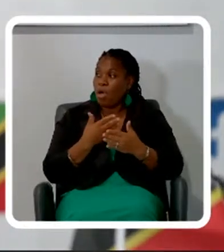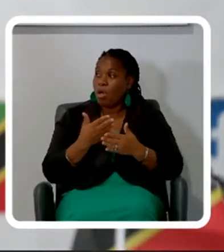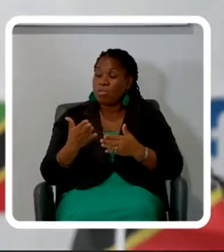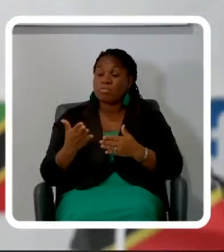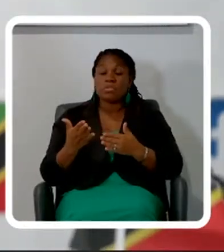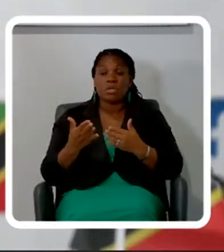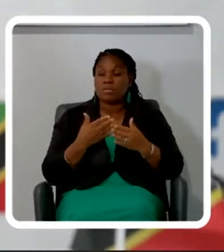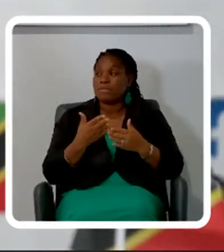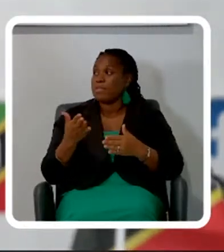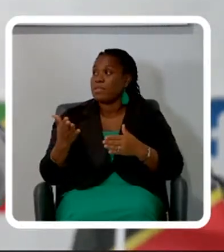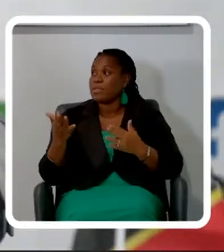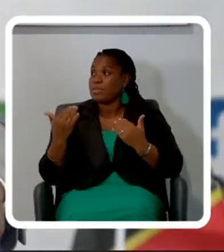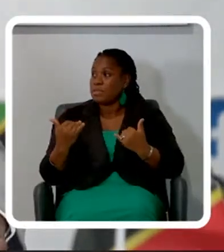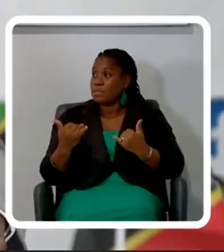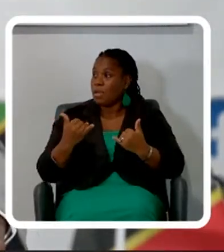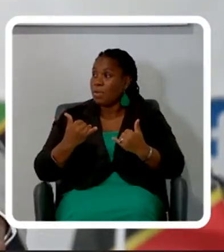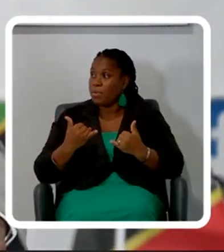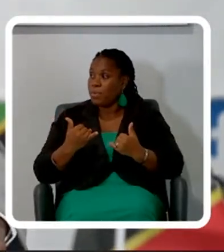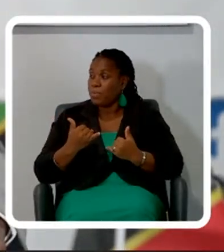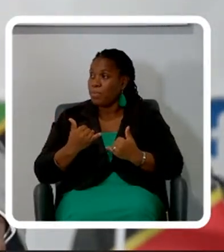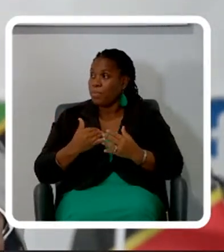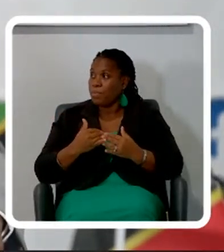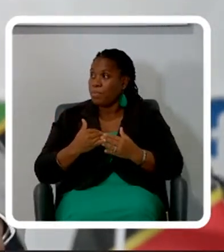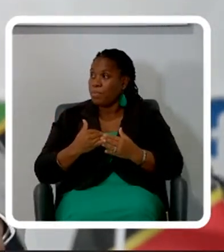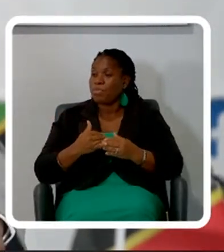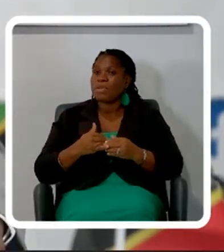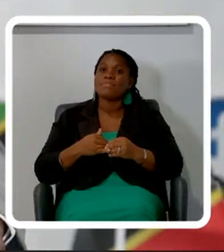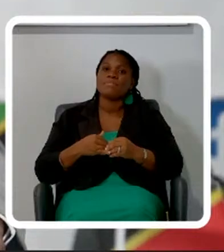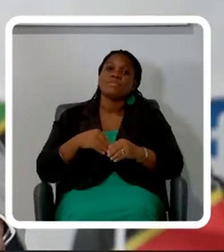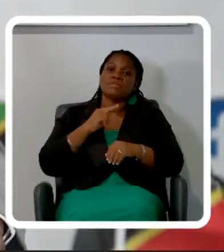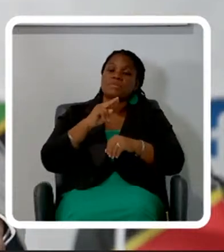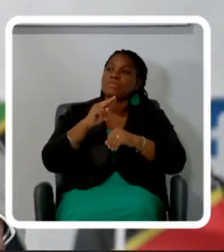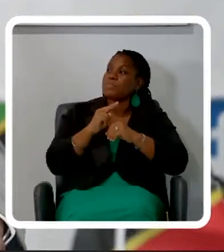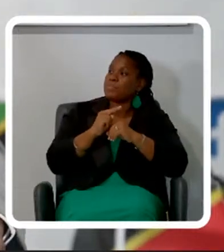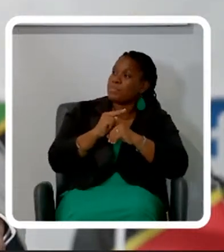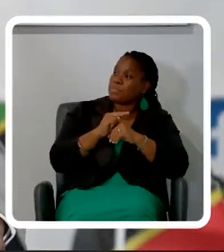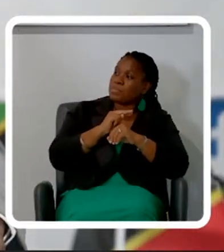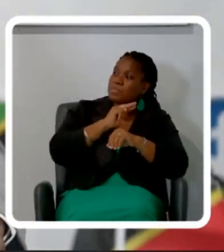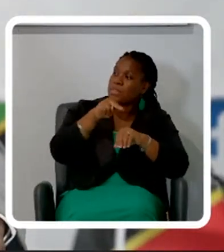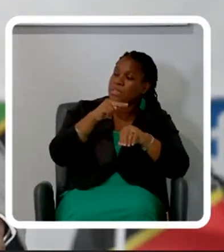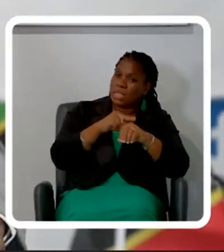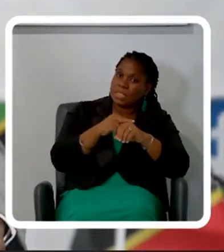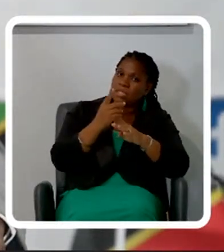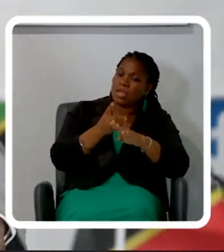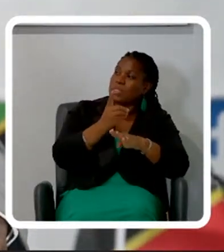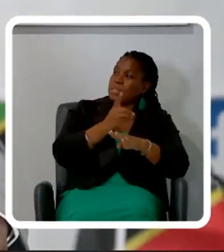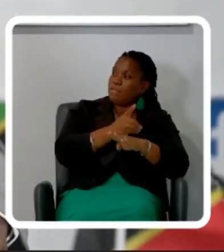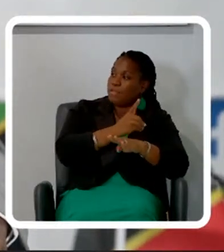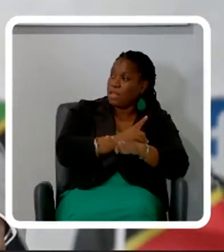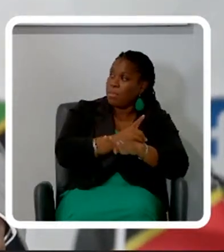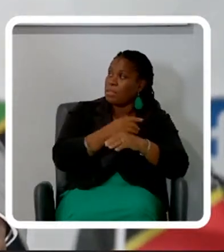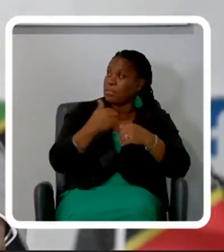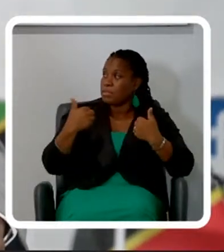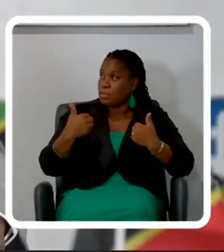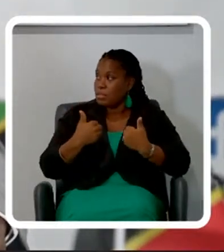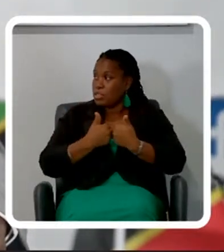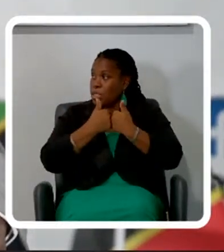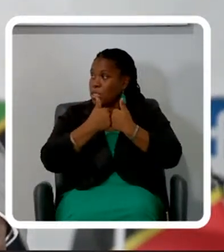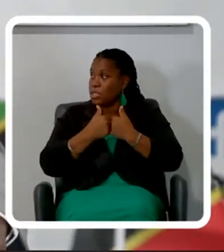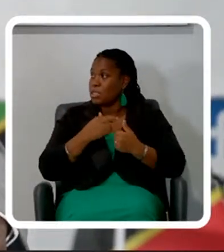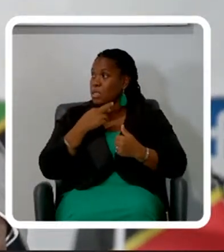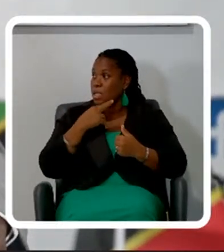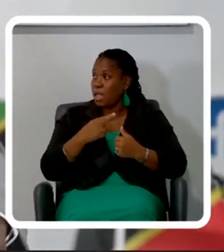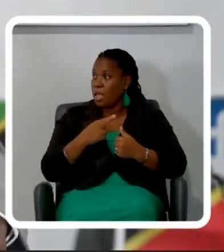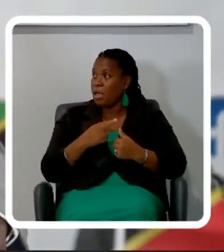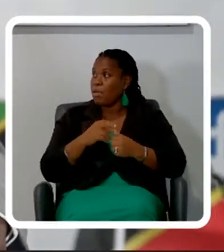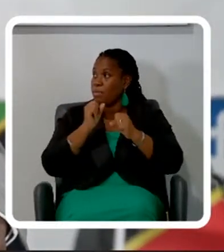of matters to deal with national development. Challenging as they are, we are